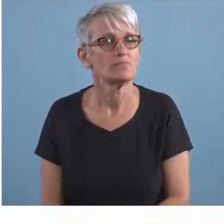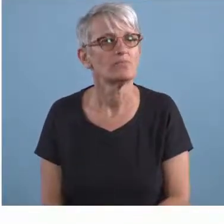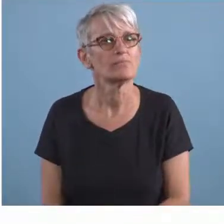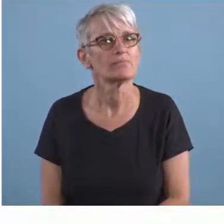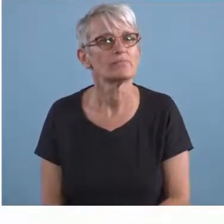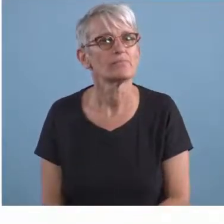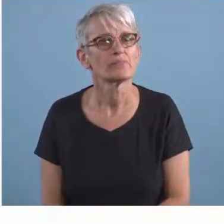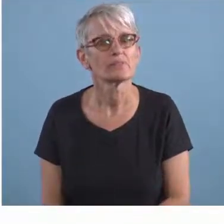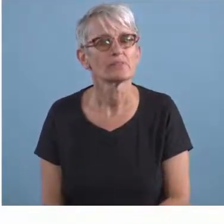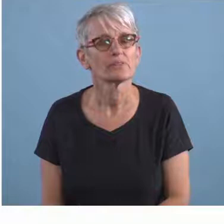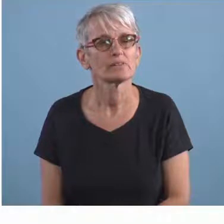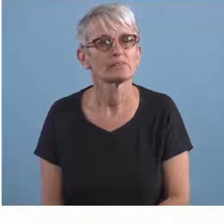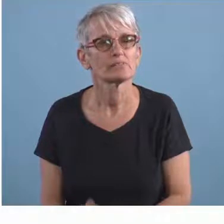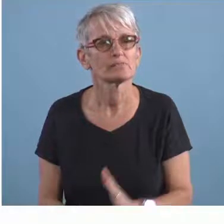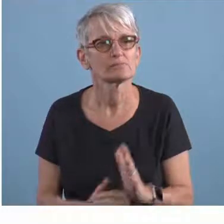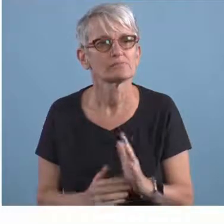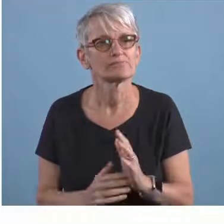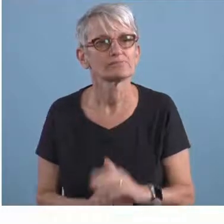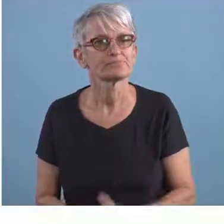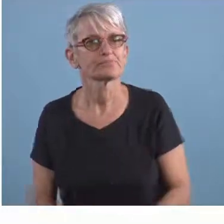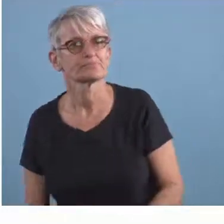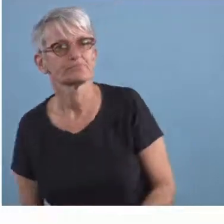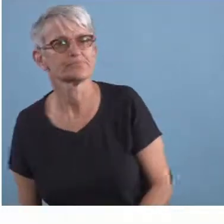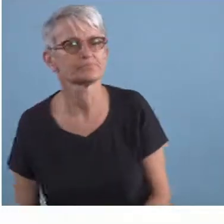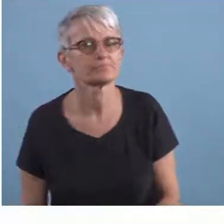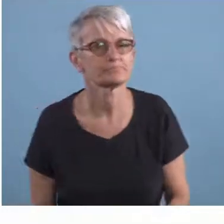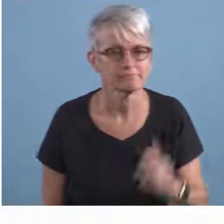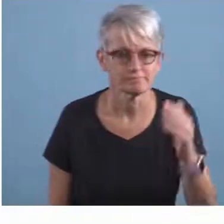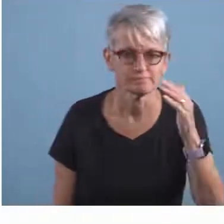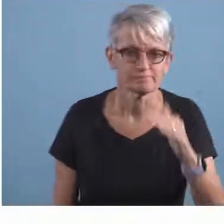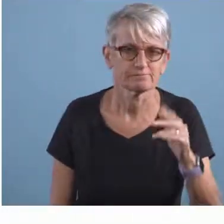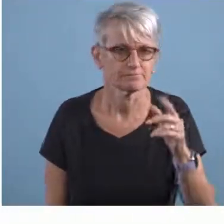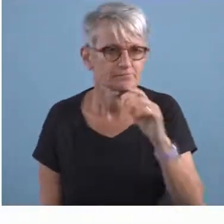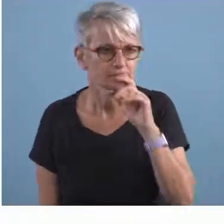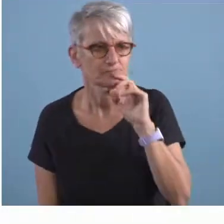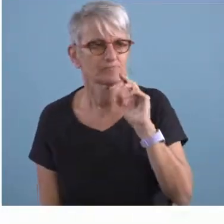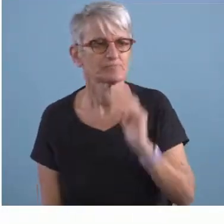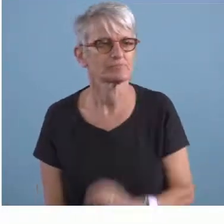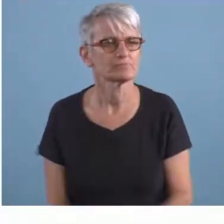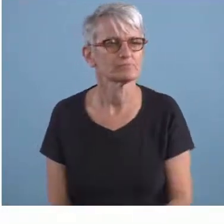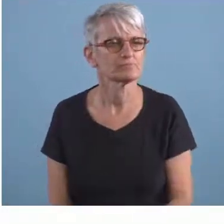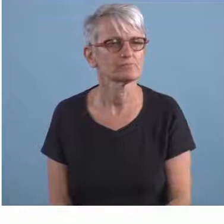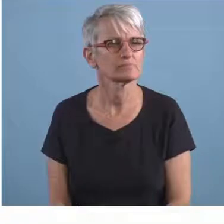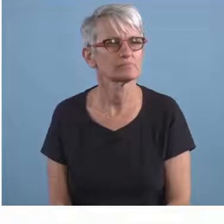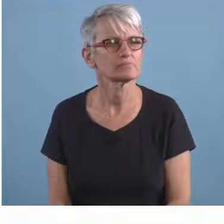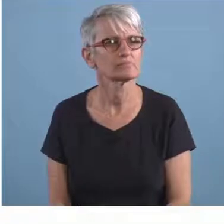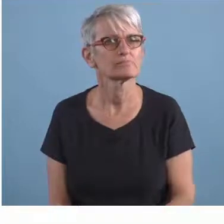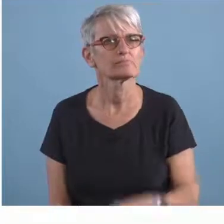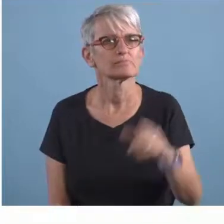Again, please. There you go. In this Hines et al.